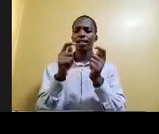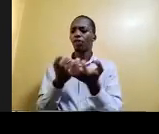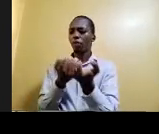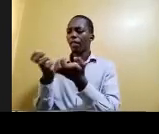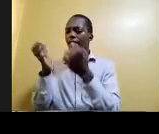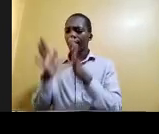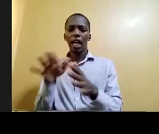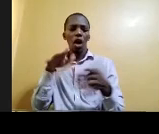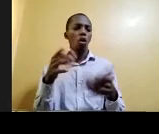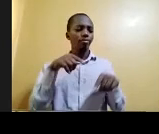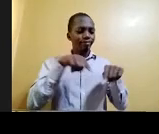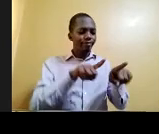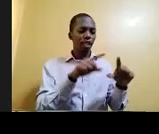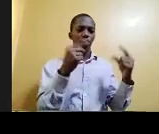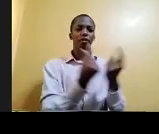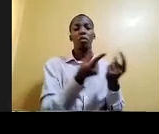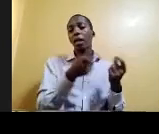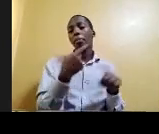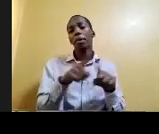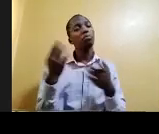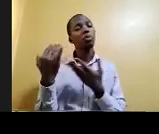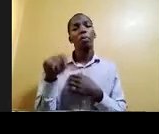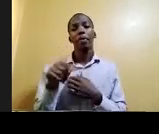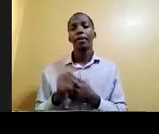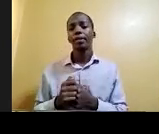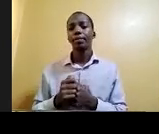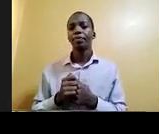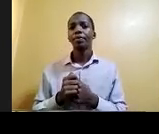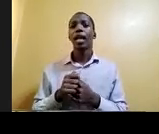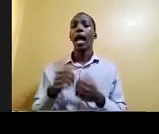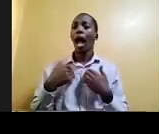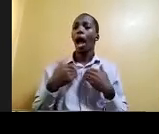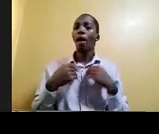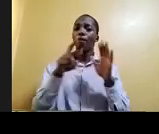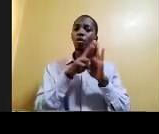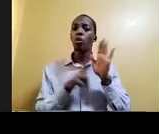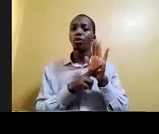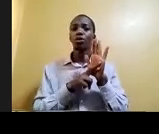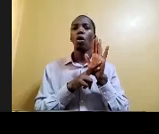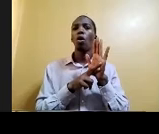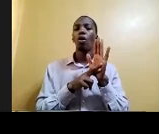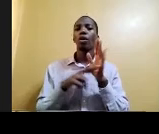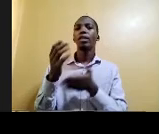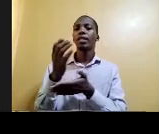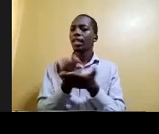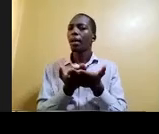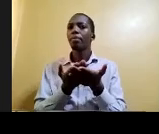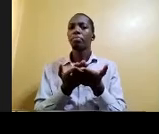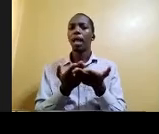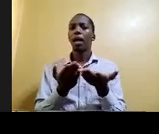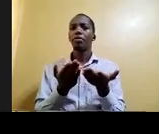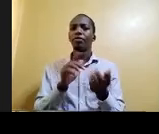3 years, but we're very much hoping so. There will be rules about sampling that have changed. We're moving